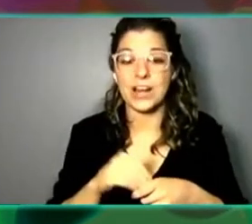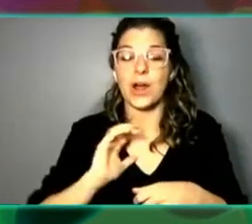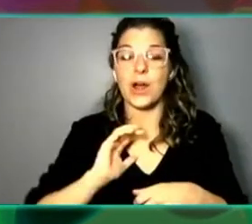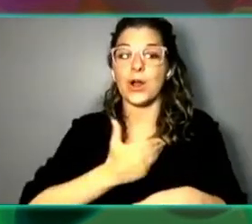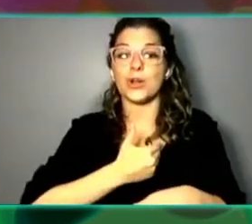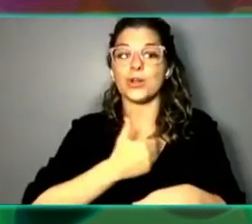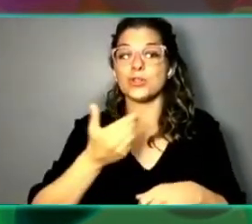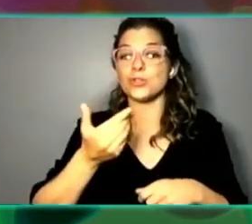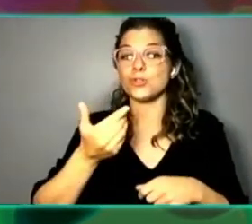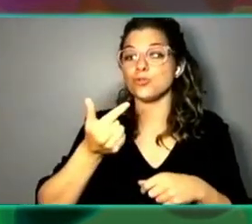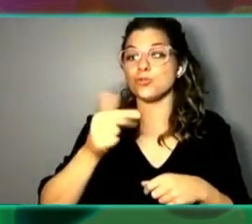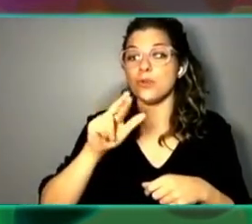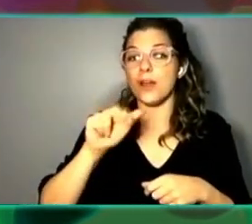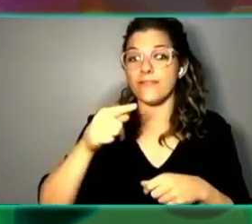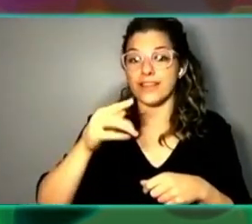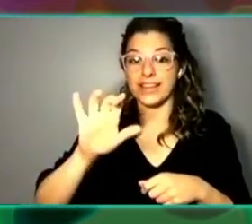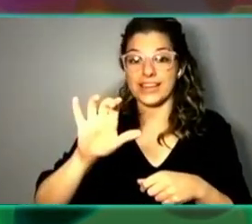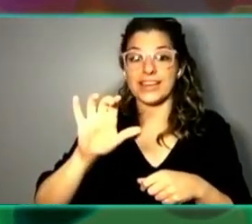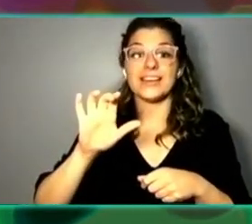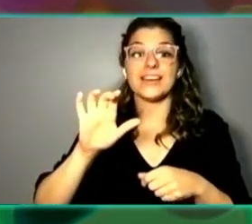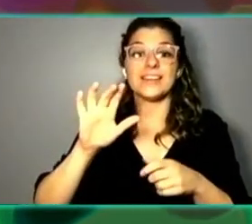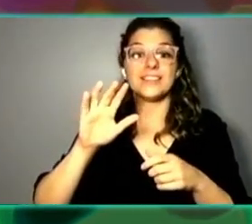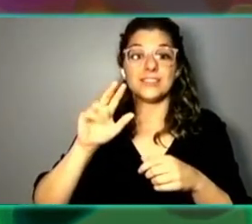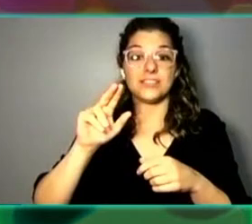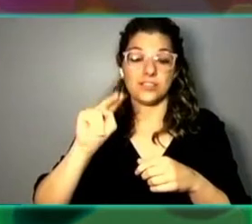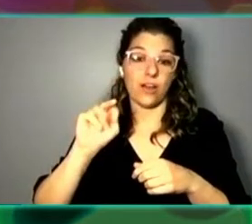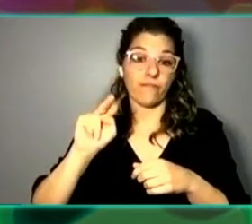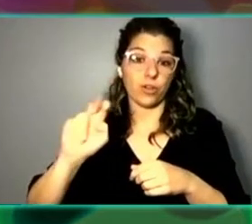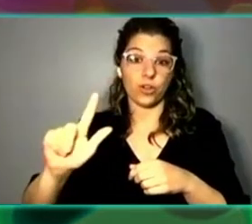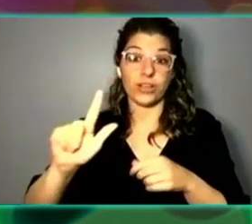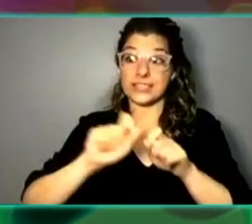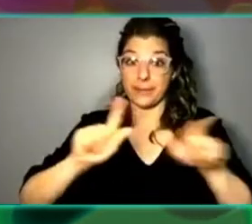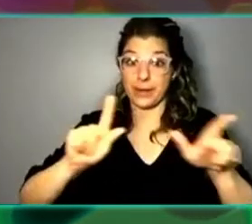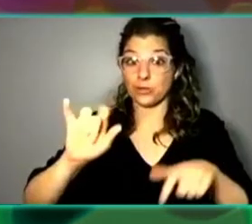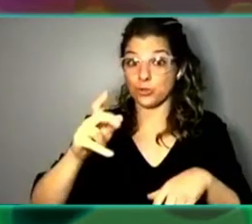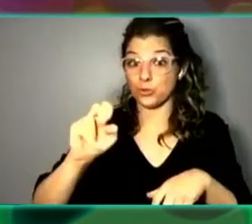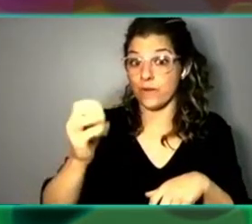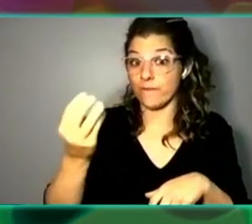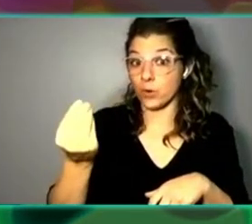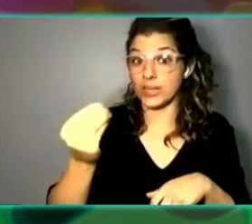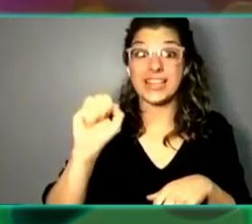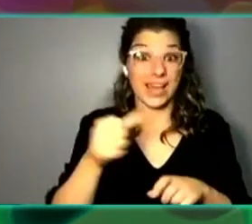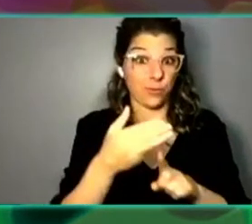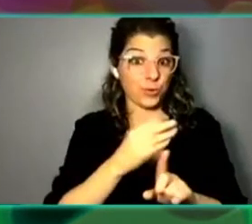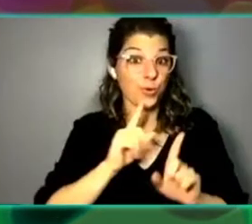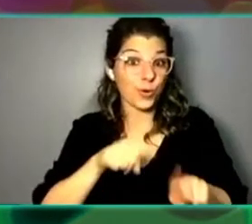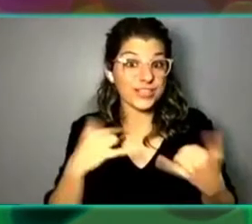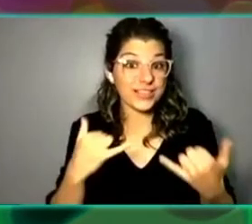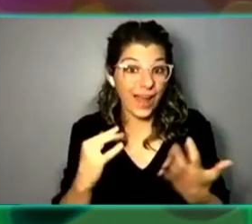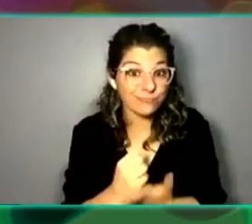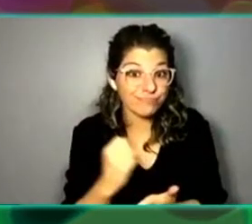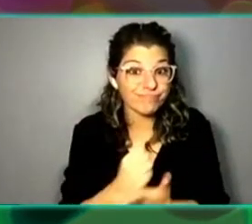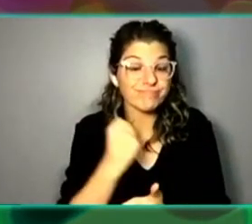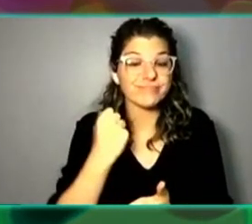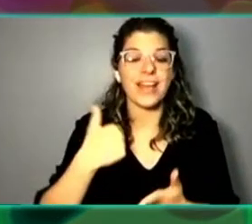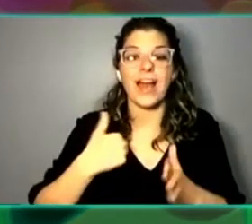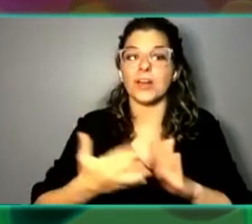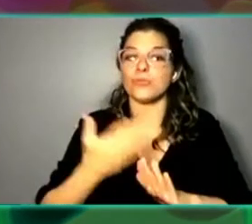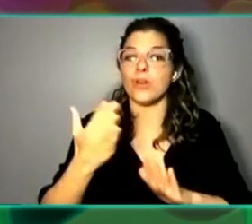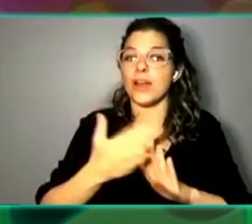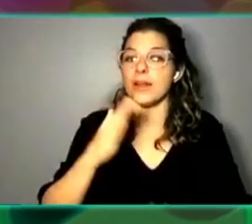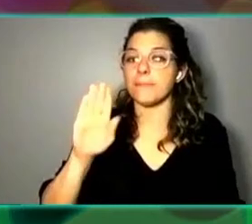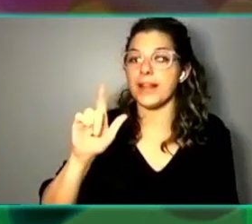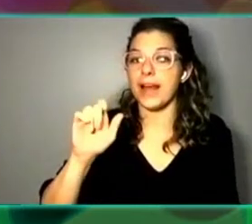graphic novel Wash Day Diaries is coming out June 14th, pre-order. And I run Black Jose Press, which